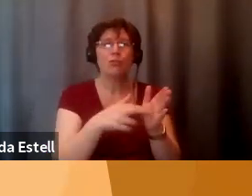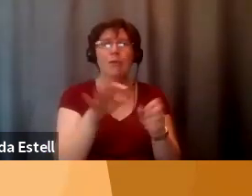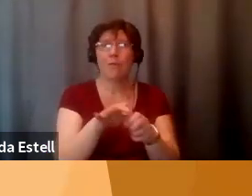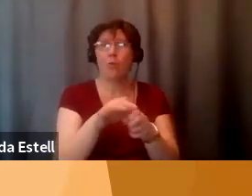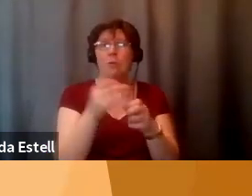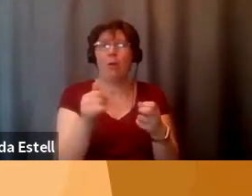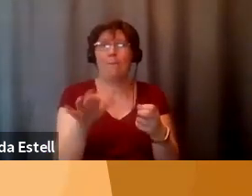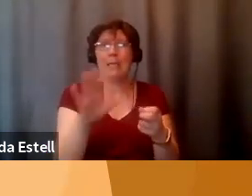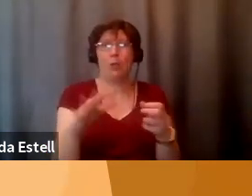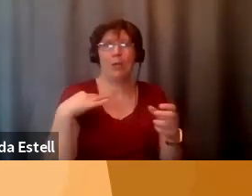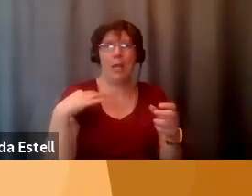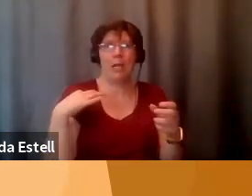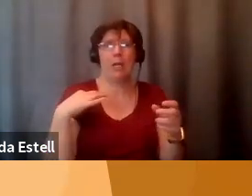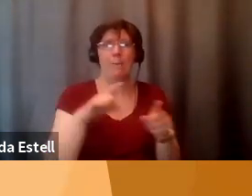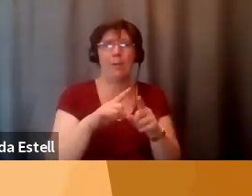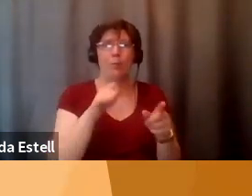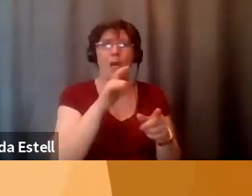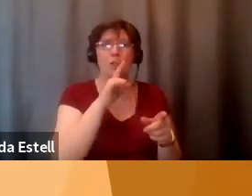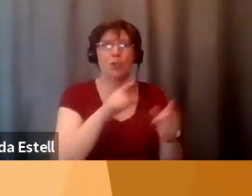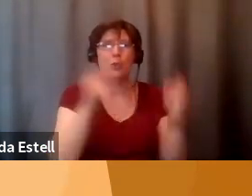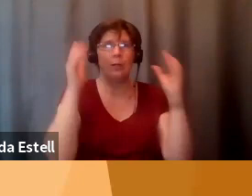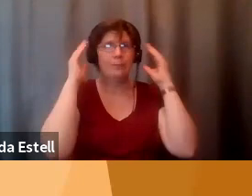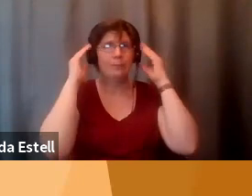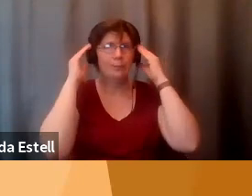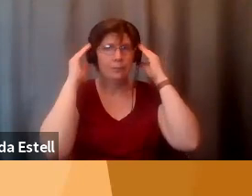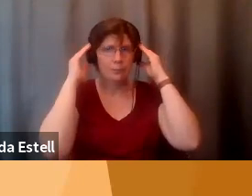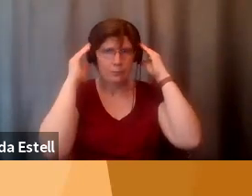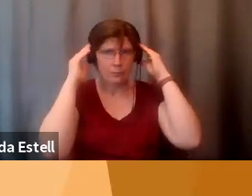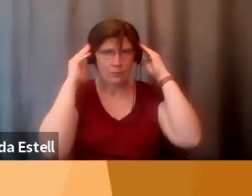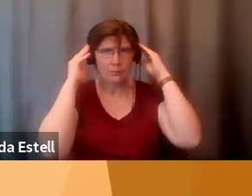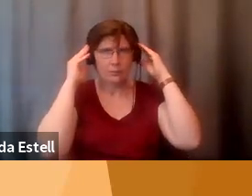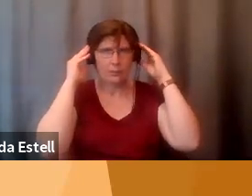picking your candidate, but we're not sure. And so we want to get a sense.